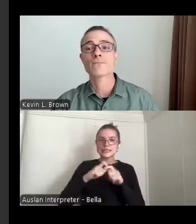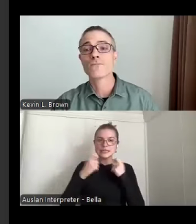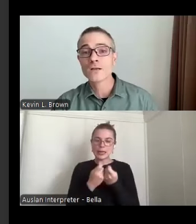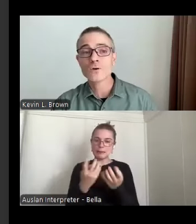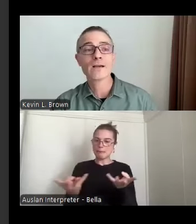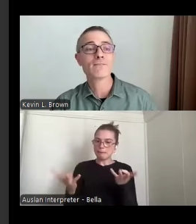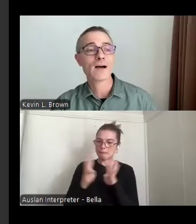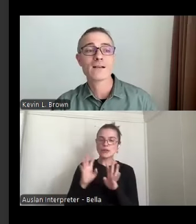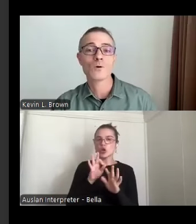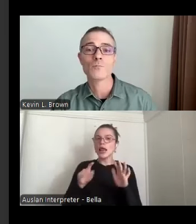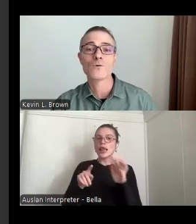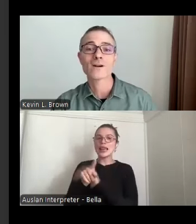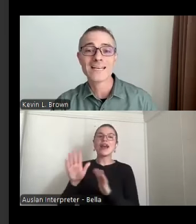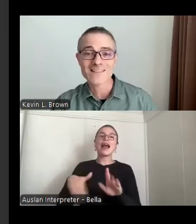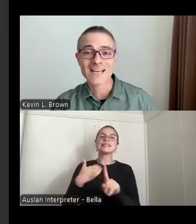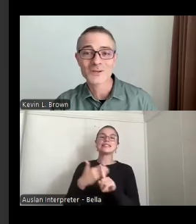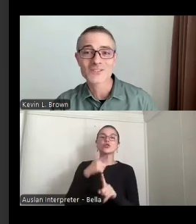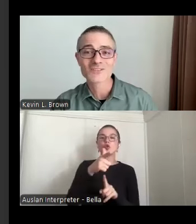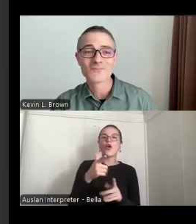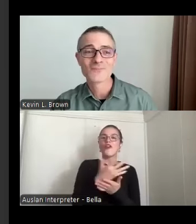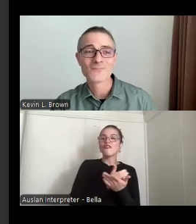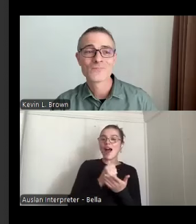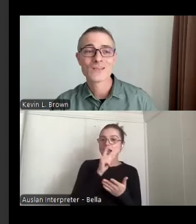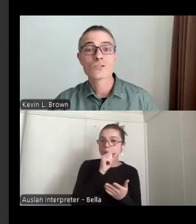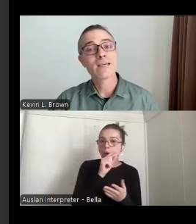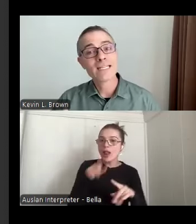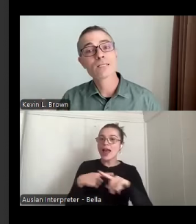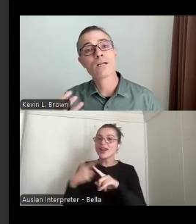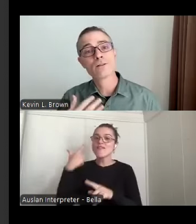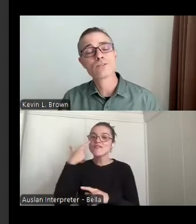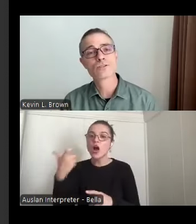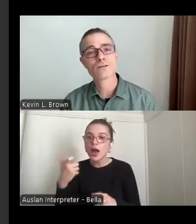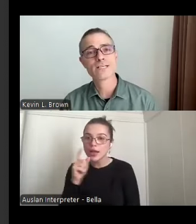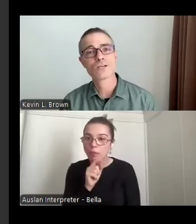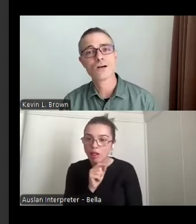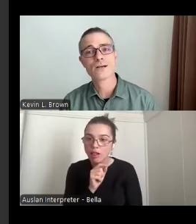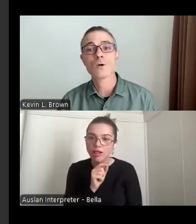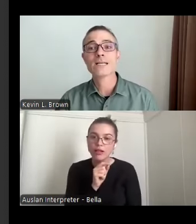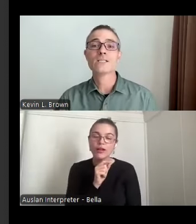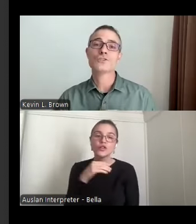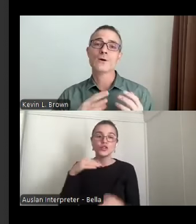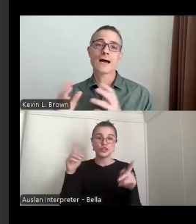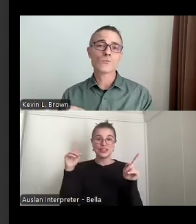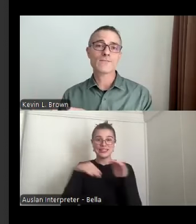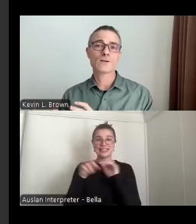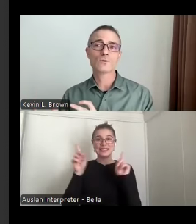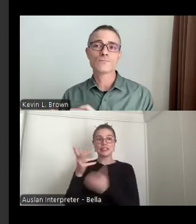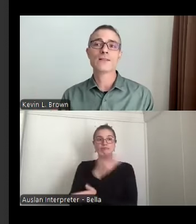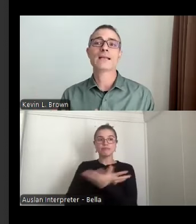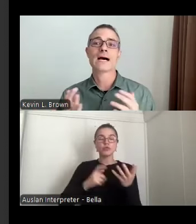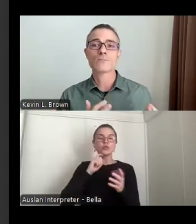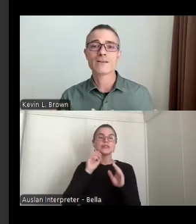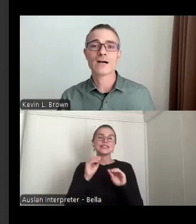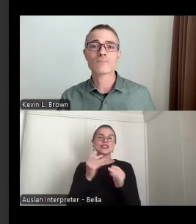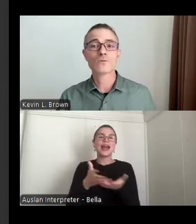you're fundable and findable before anything else. So in this knowledge series talk, I'm going to teach you how to be fundable and